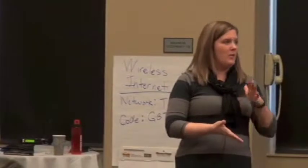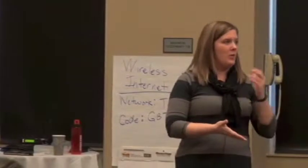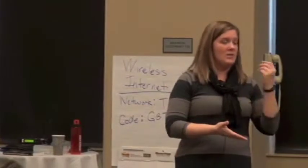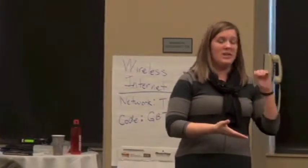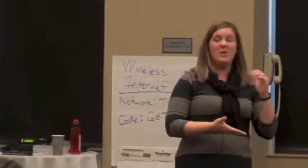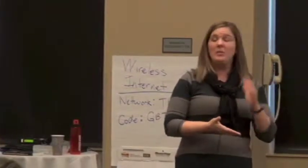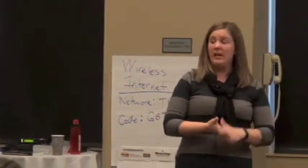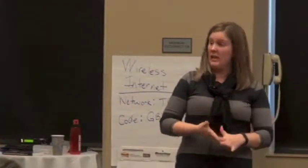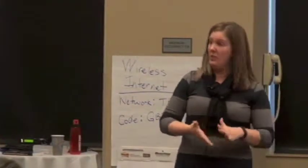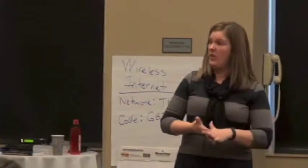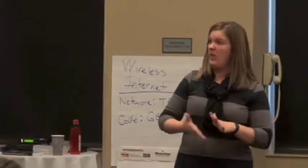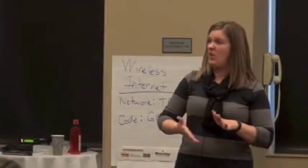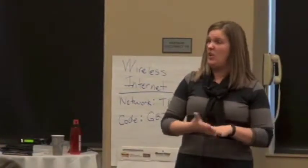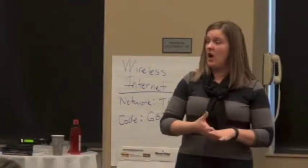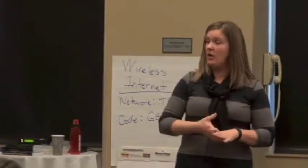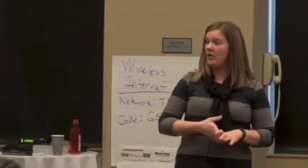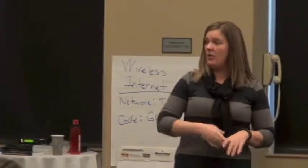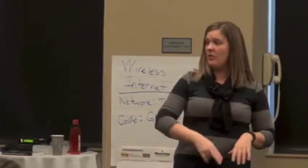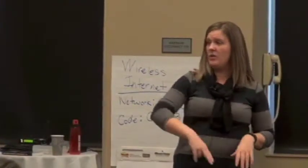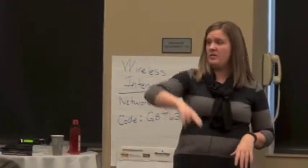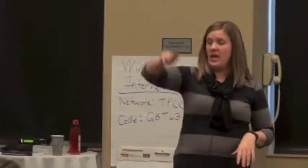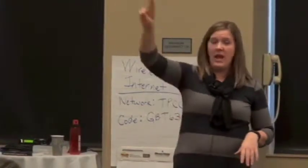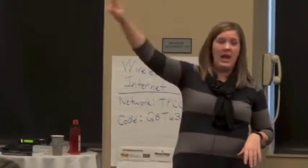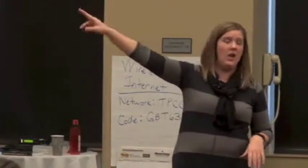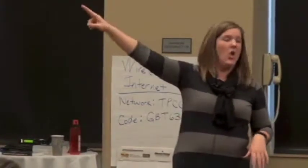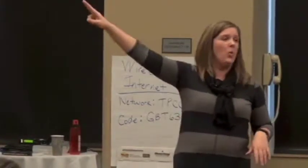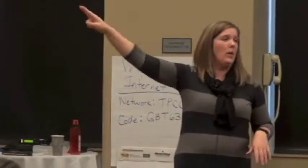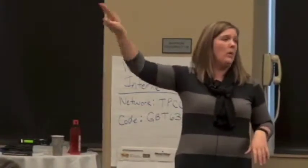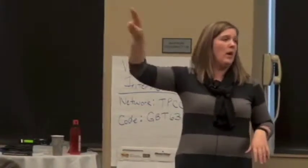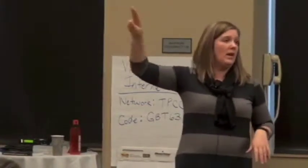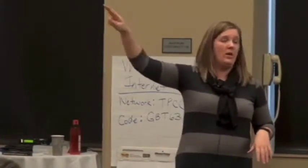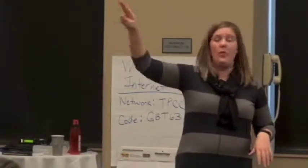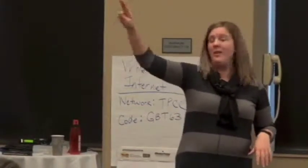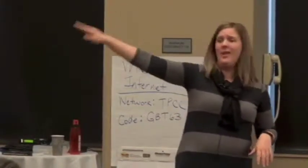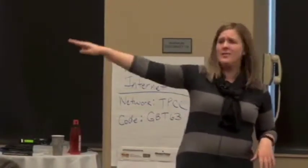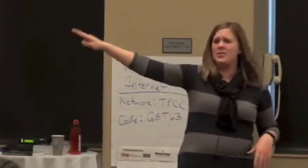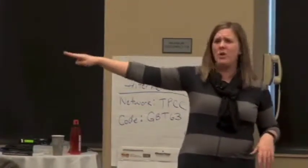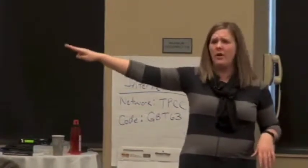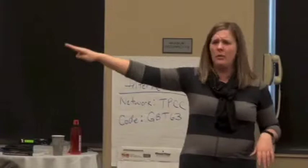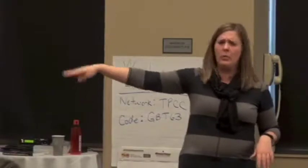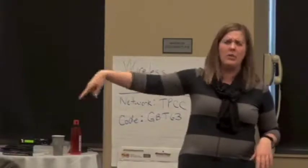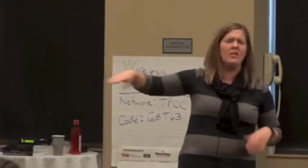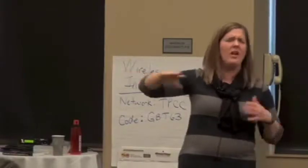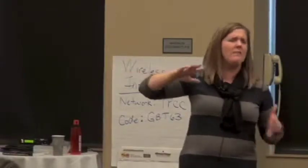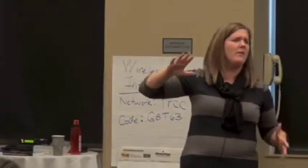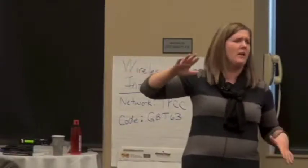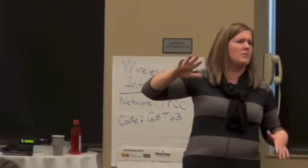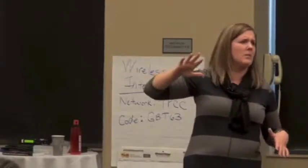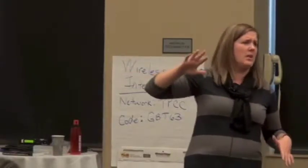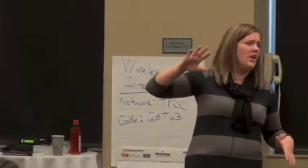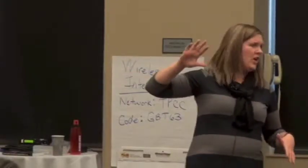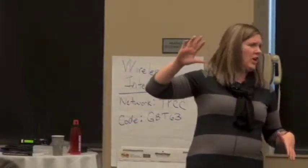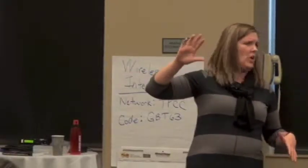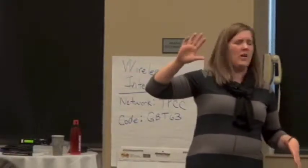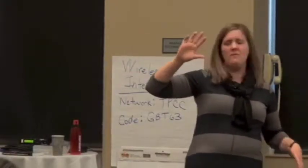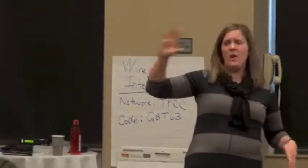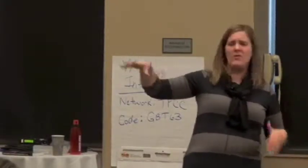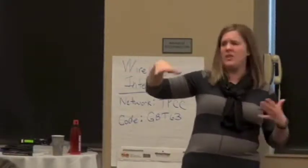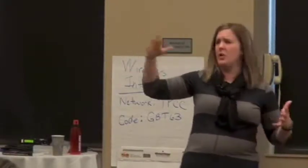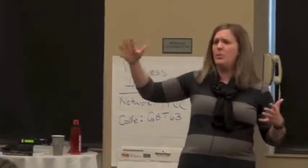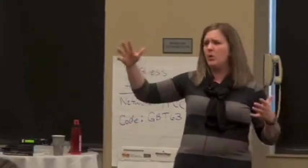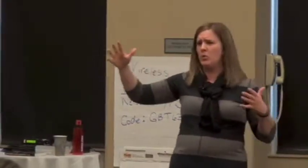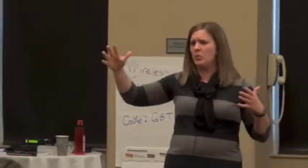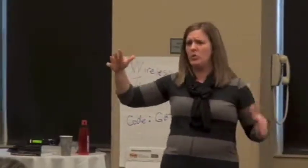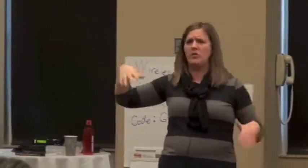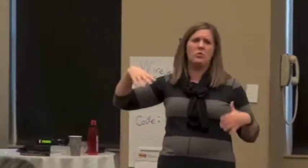is if we start planning when they're young, if we say, hey, he loves drawing. We would love for him to be, involved